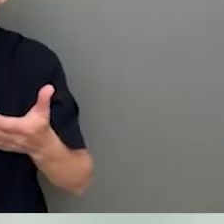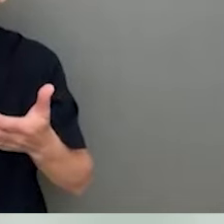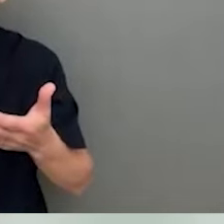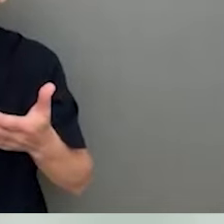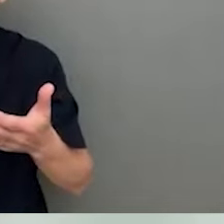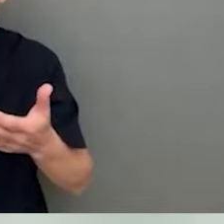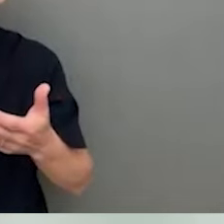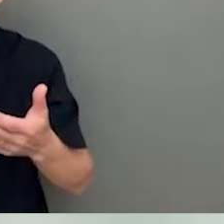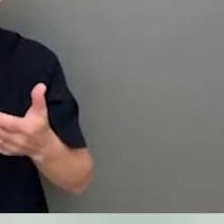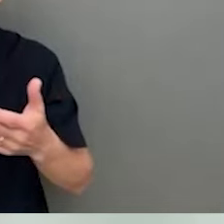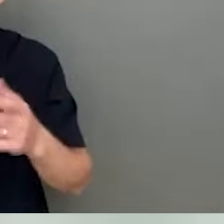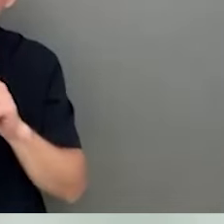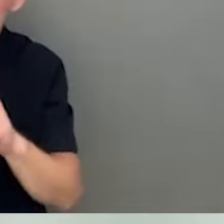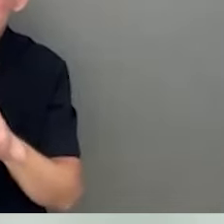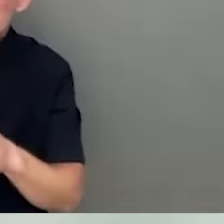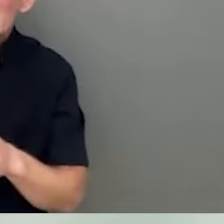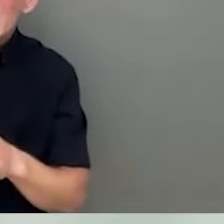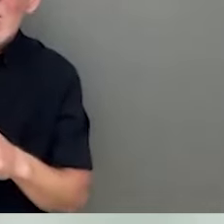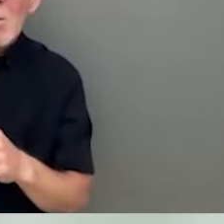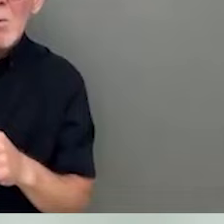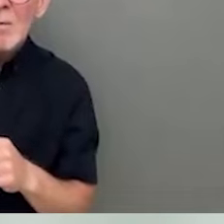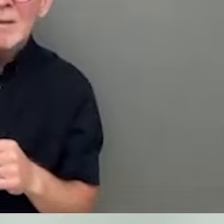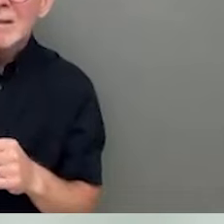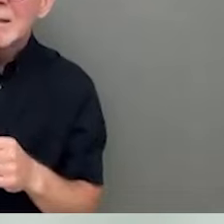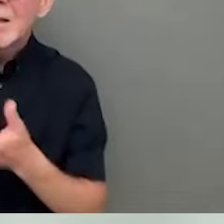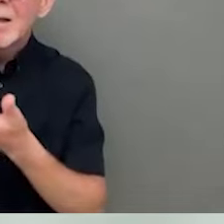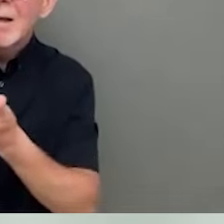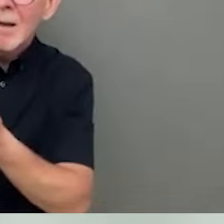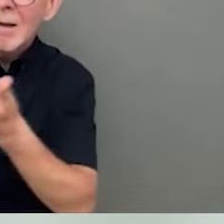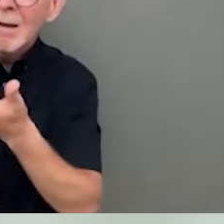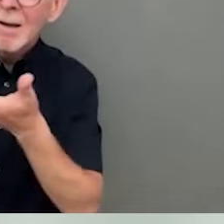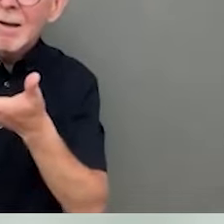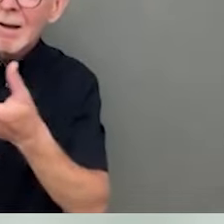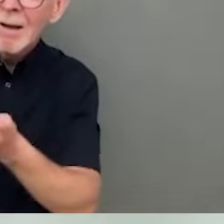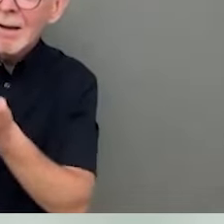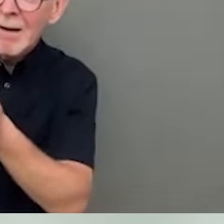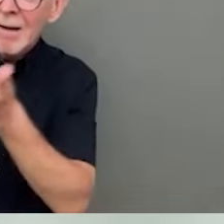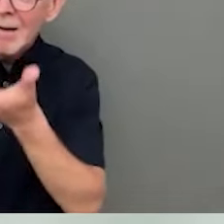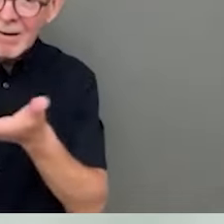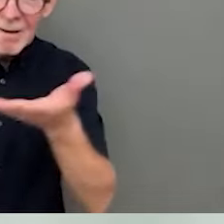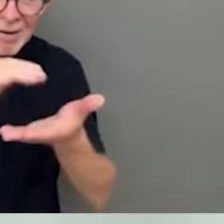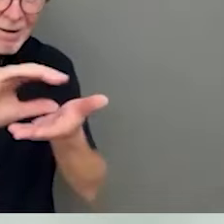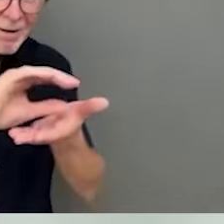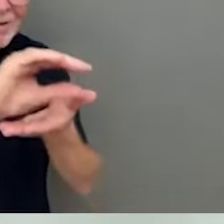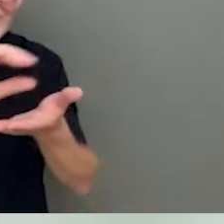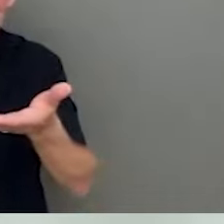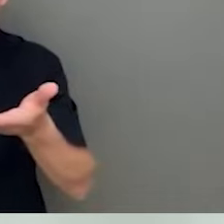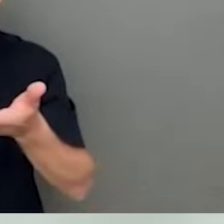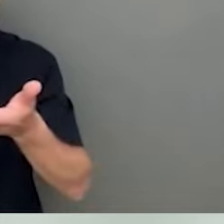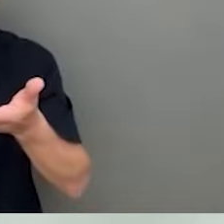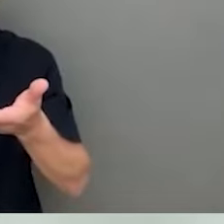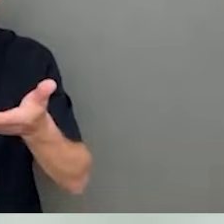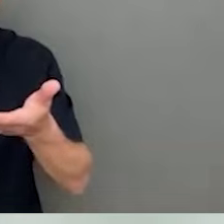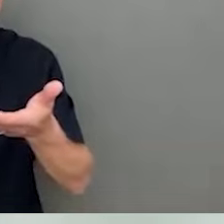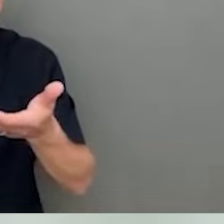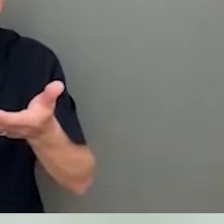And in which case it slightly raises the question, well, what is the added value if this is just another budget line with money